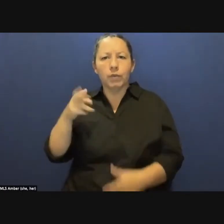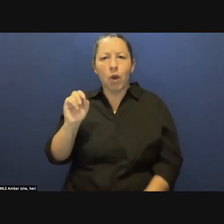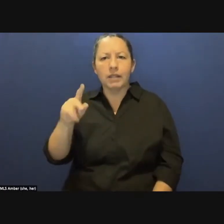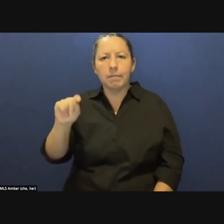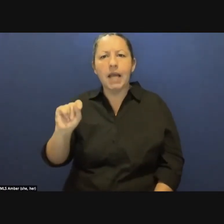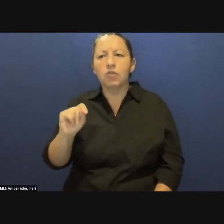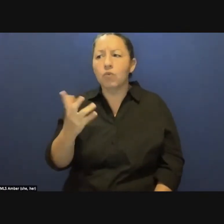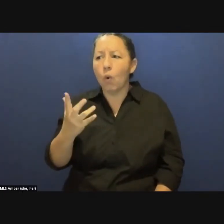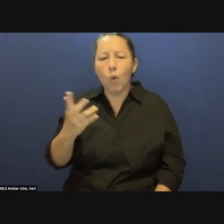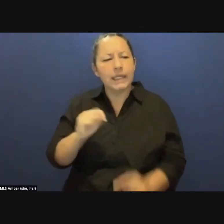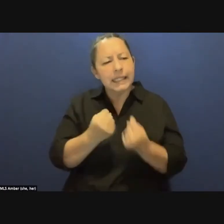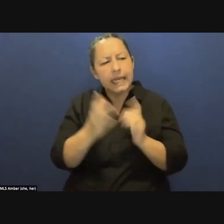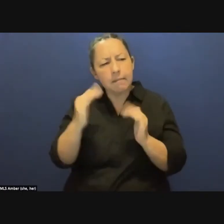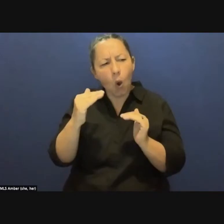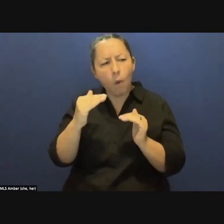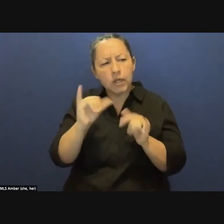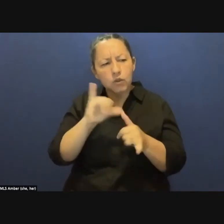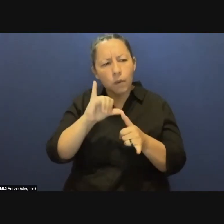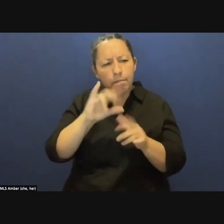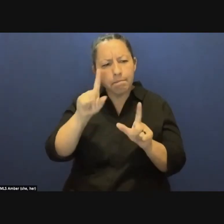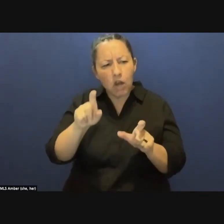hoping to measure, achieve with it?